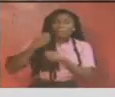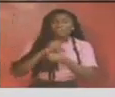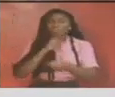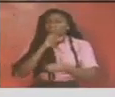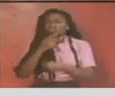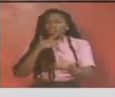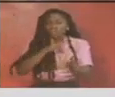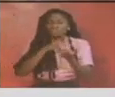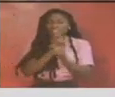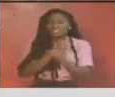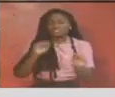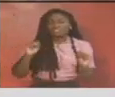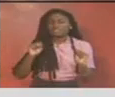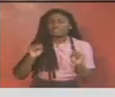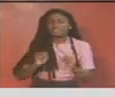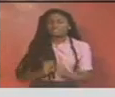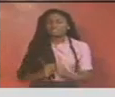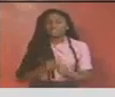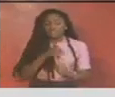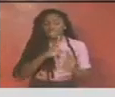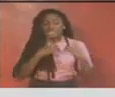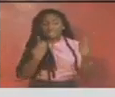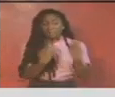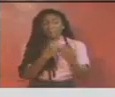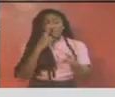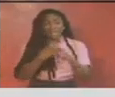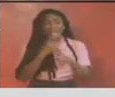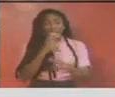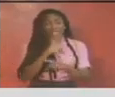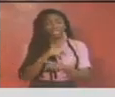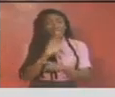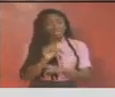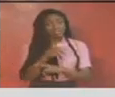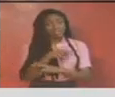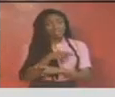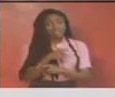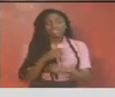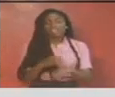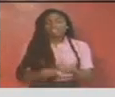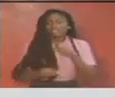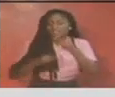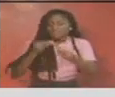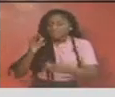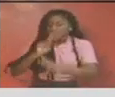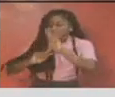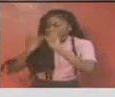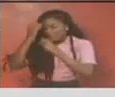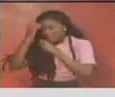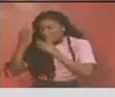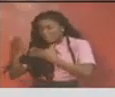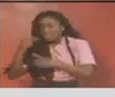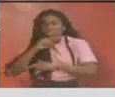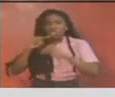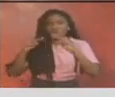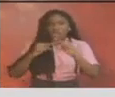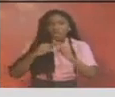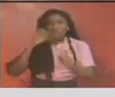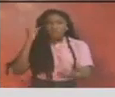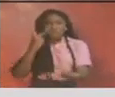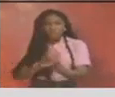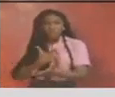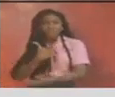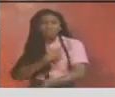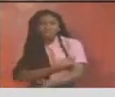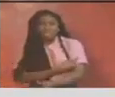monitoring. So within the CRS, we support CARPHA's work by giving information on vaccine approvals, efficacy information,